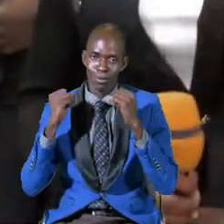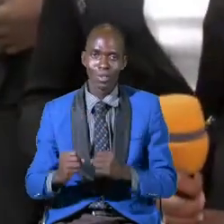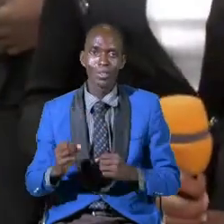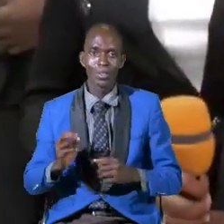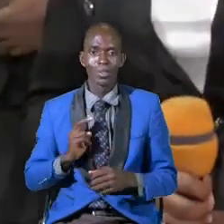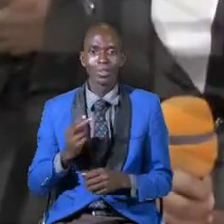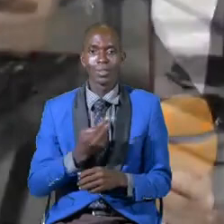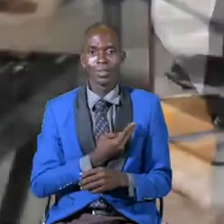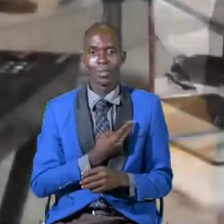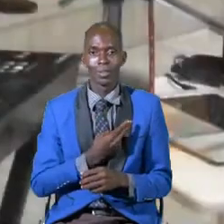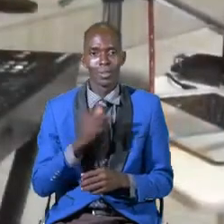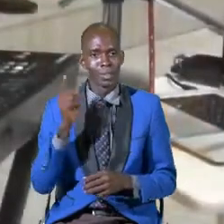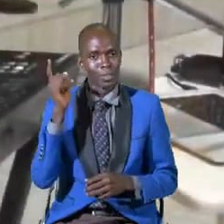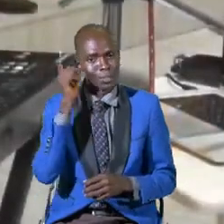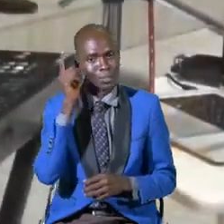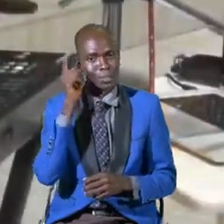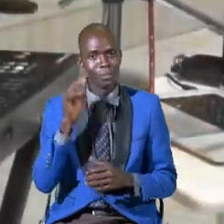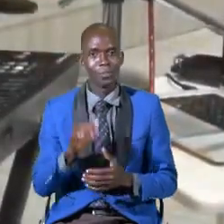Listen.